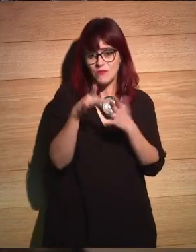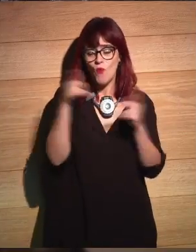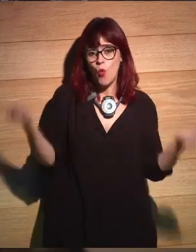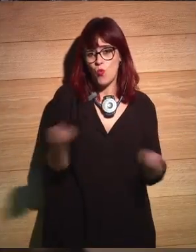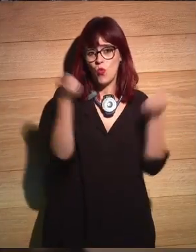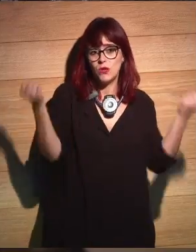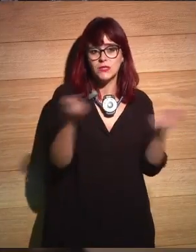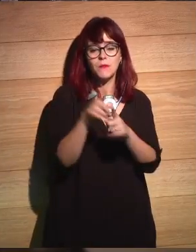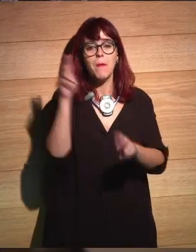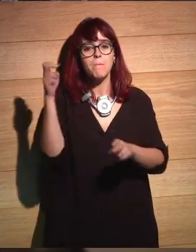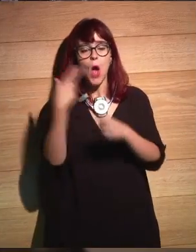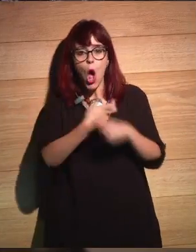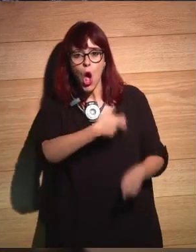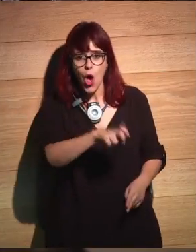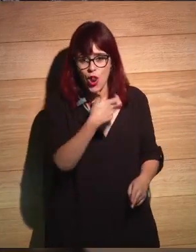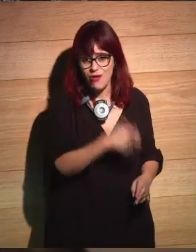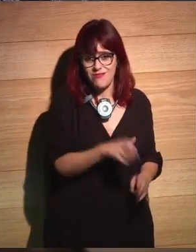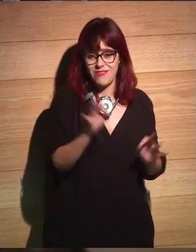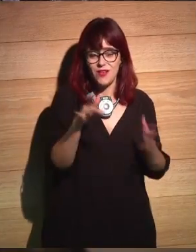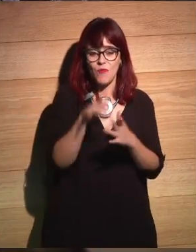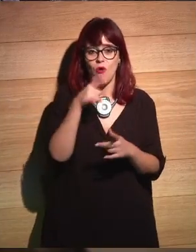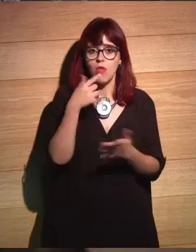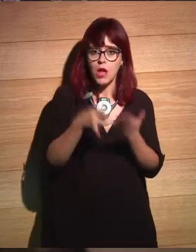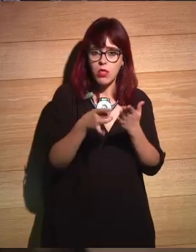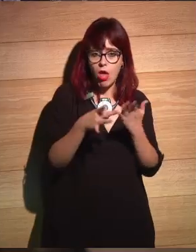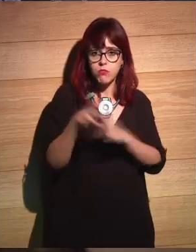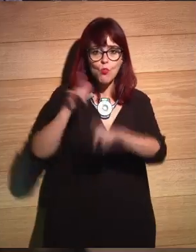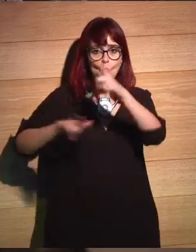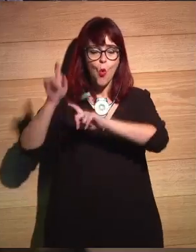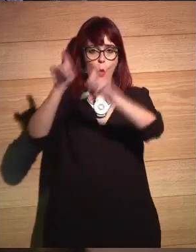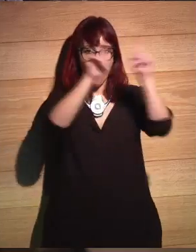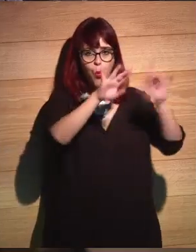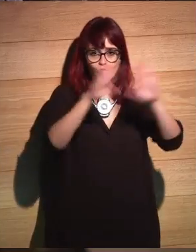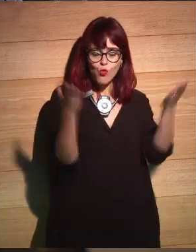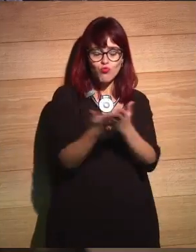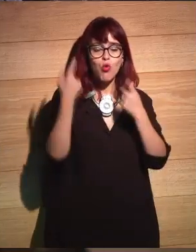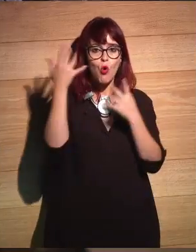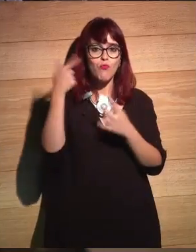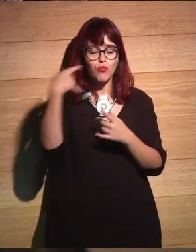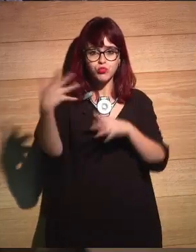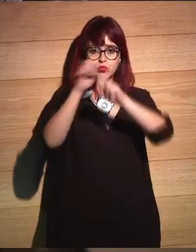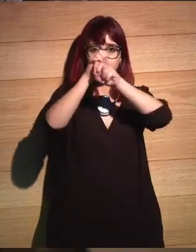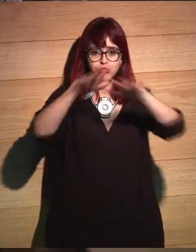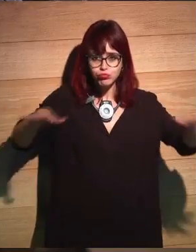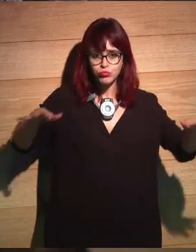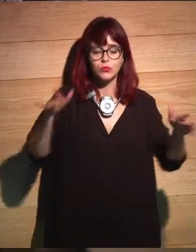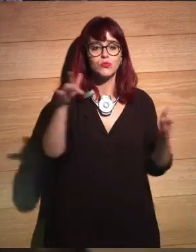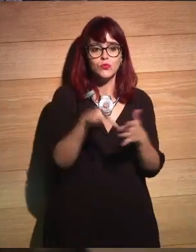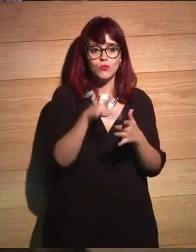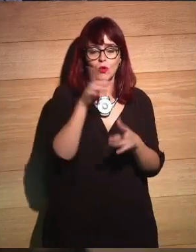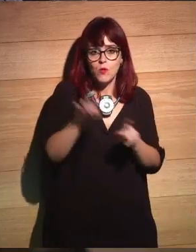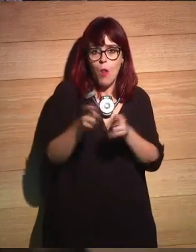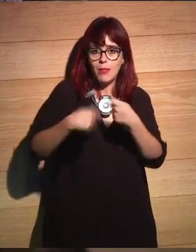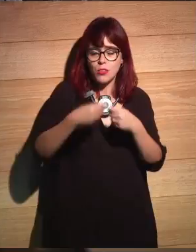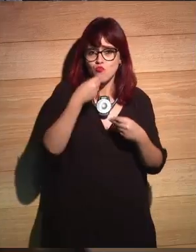high quality. It's traveling the world. And it's really selling a lot. Some of the world's best-selling crime writers come from